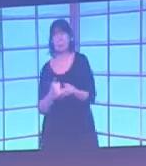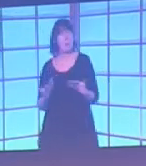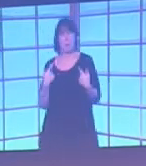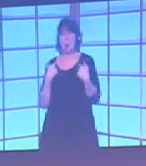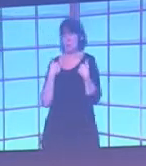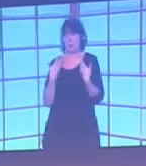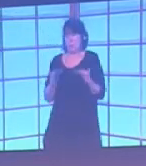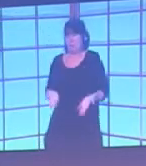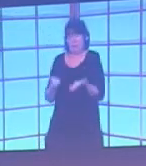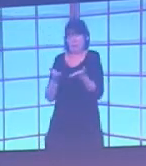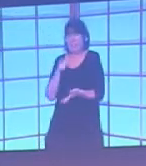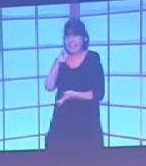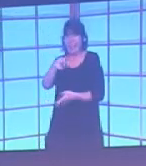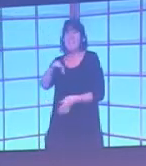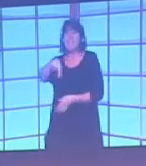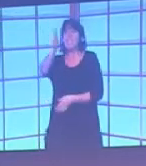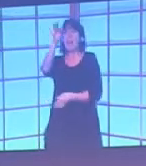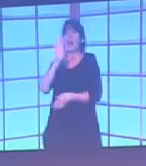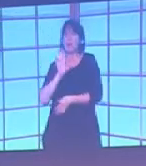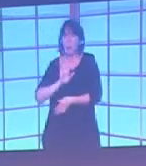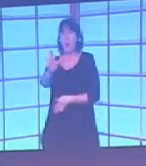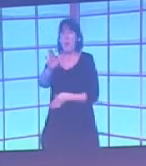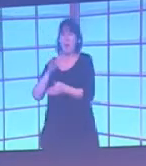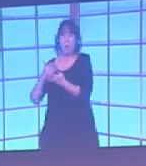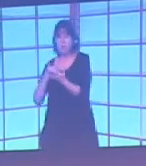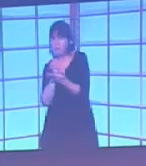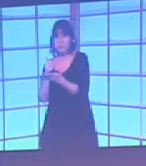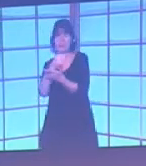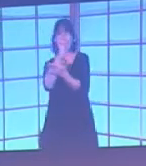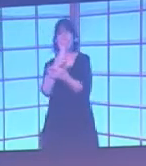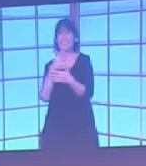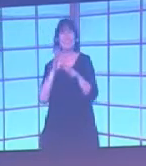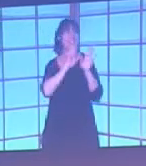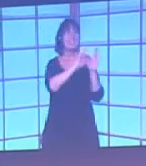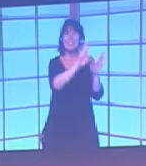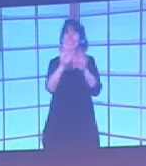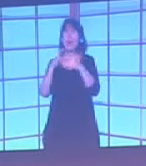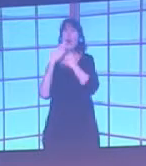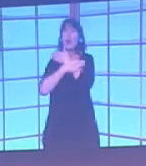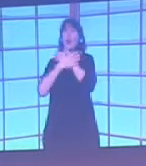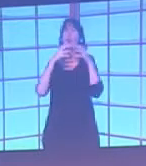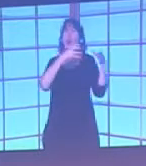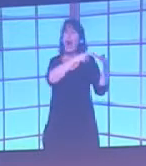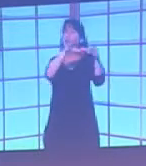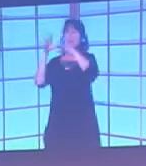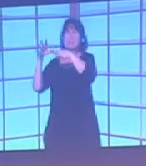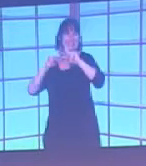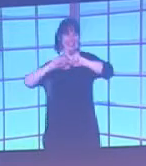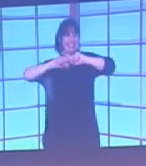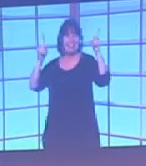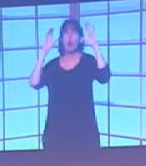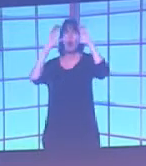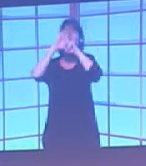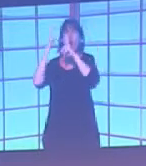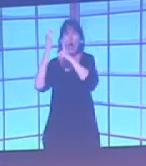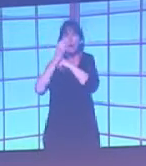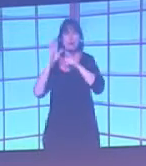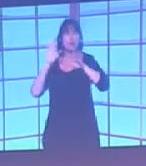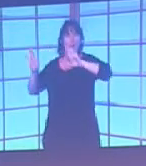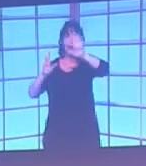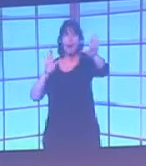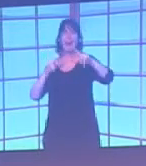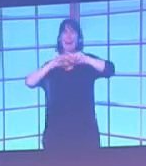we're also aware that with each country, every country has a different culture and has different legislation, as we discussed yesterday.